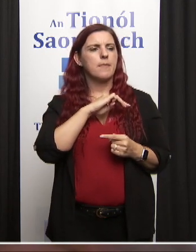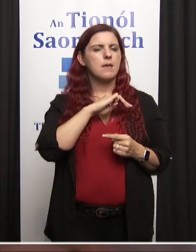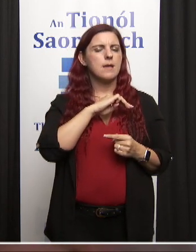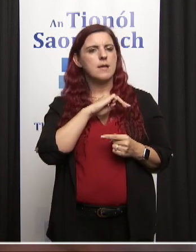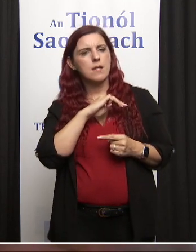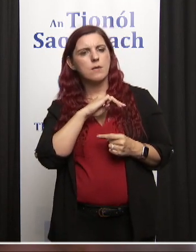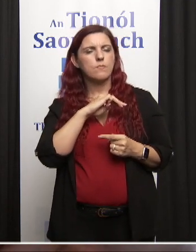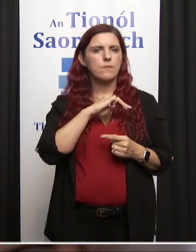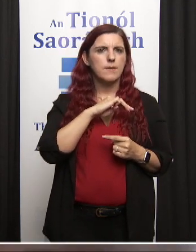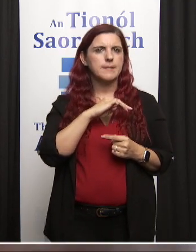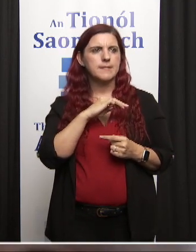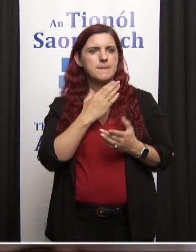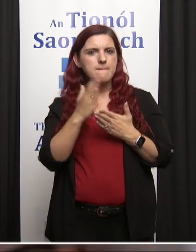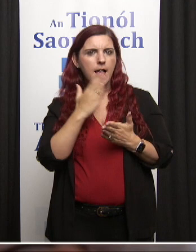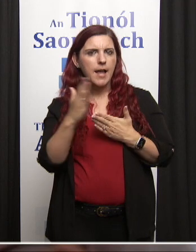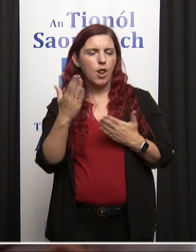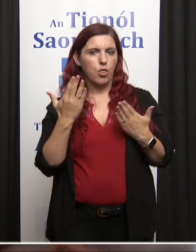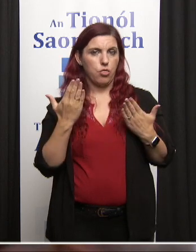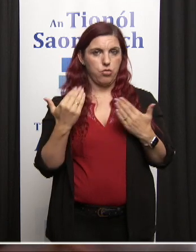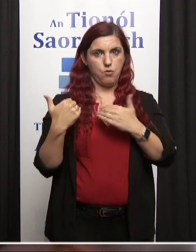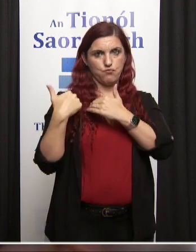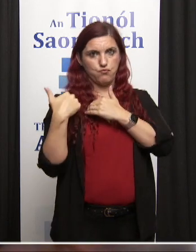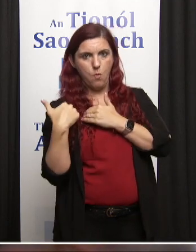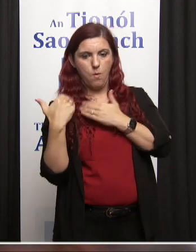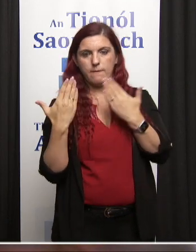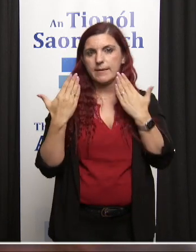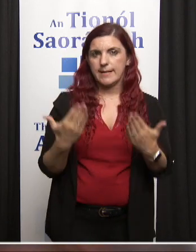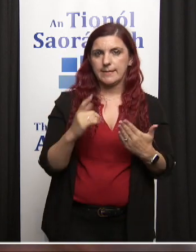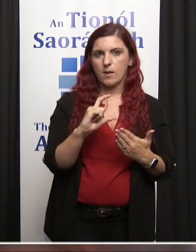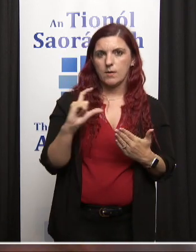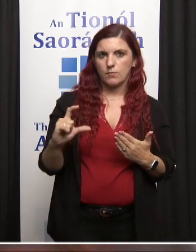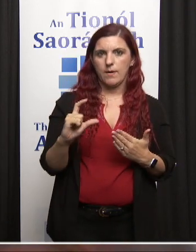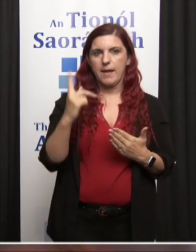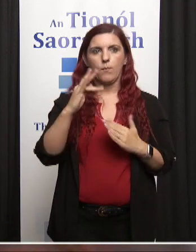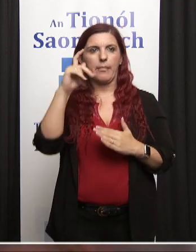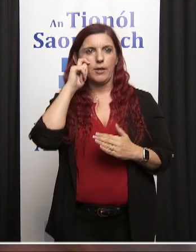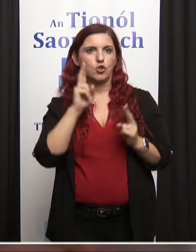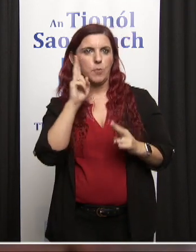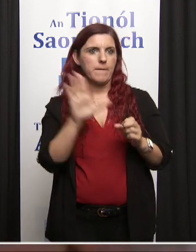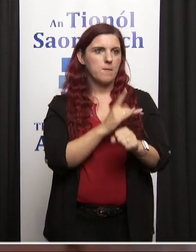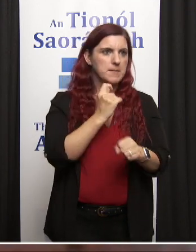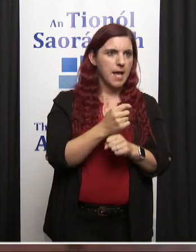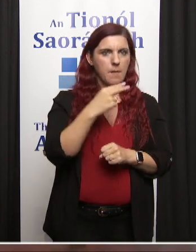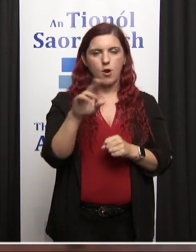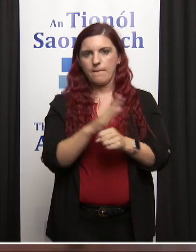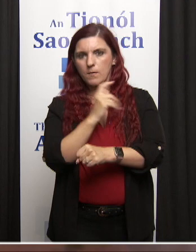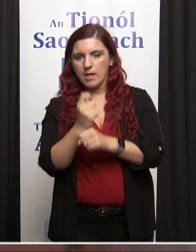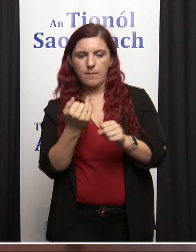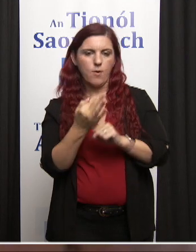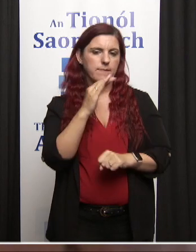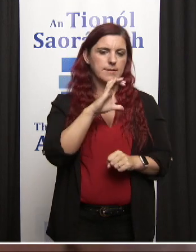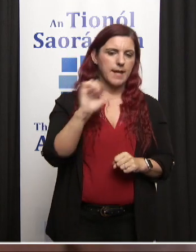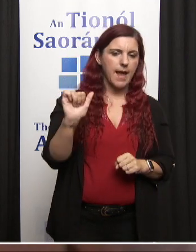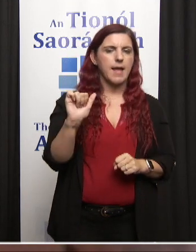the role of existing councillors, whether we think councillors should be full-time or not, or if there's an assembly, is it only the assembly